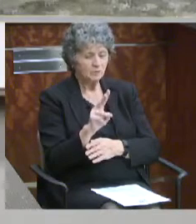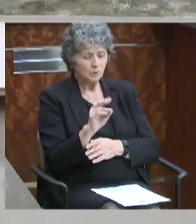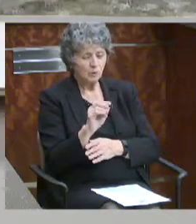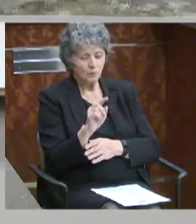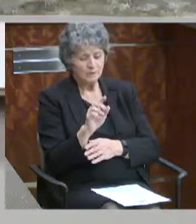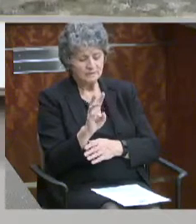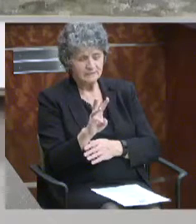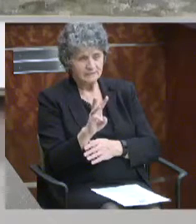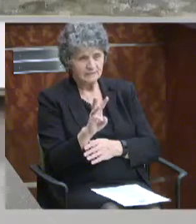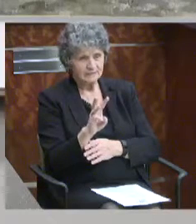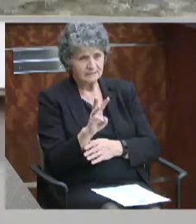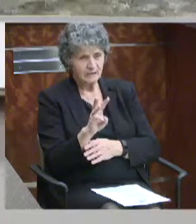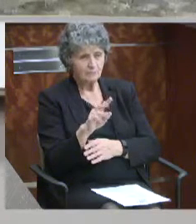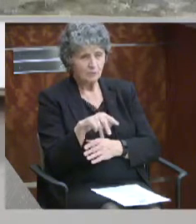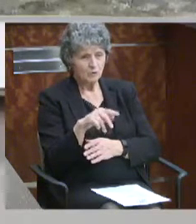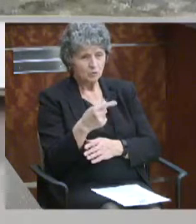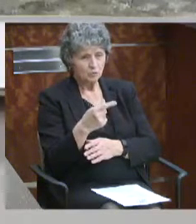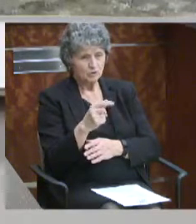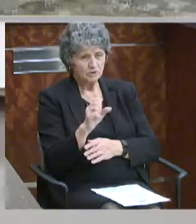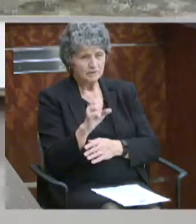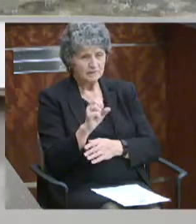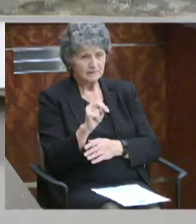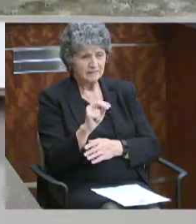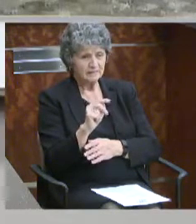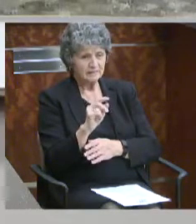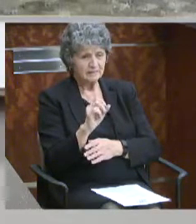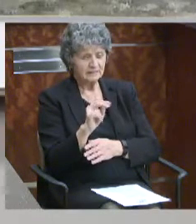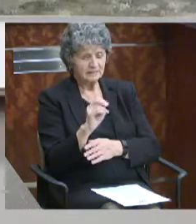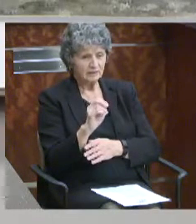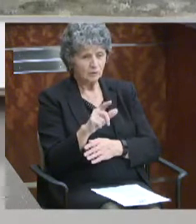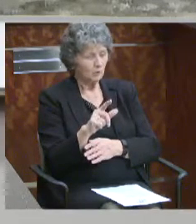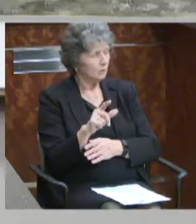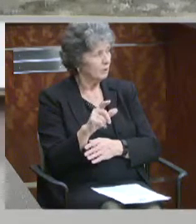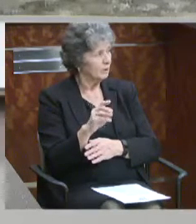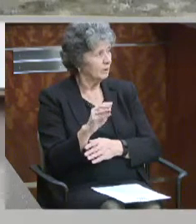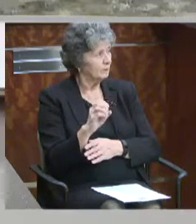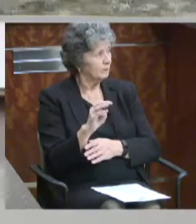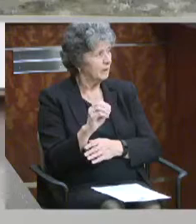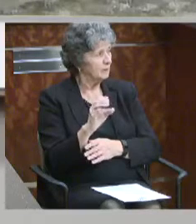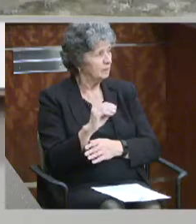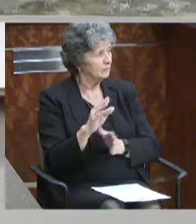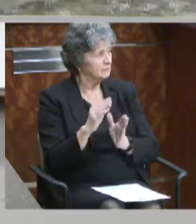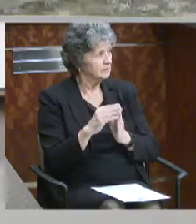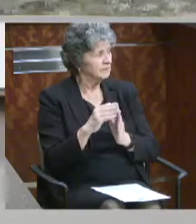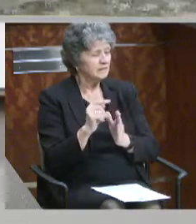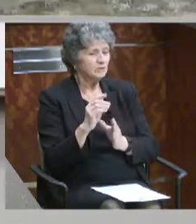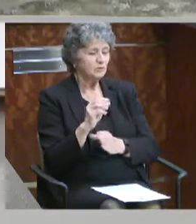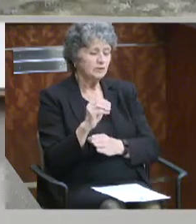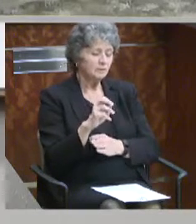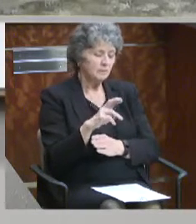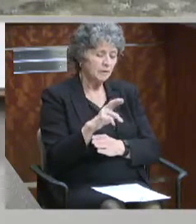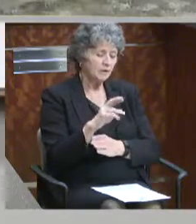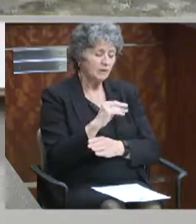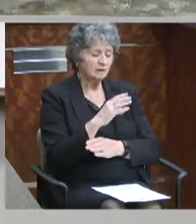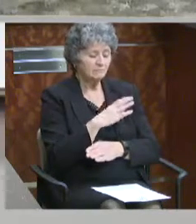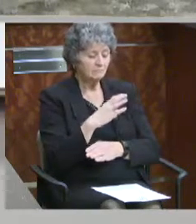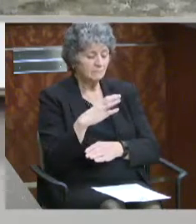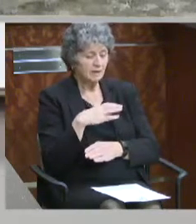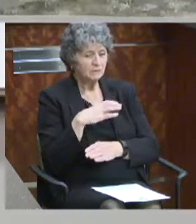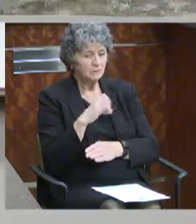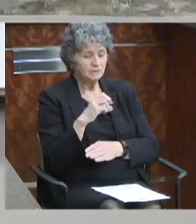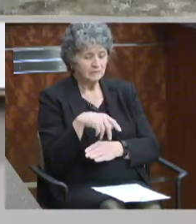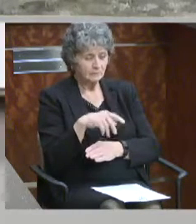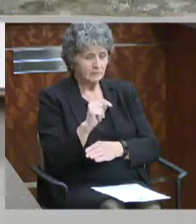edition of the Prince George's Sentinel. A memorandum from the City of Laurel Planning Commission to the Mayor and City Council dated